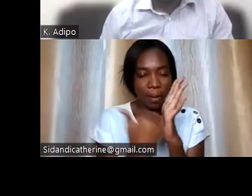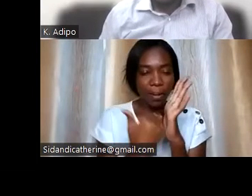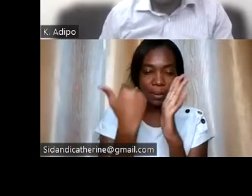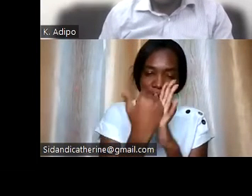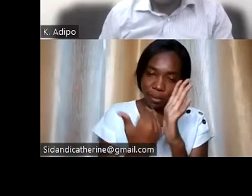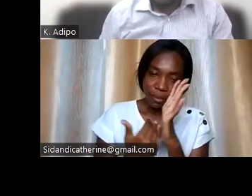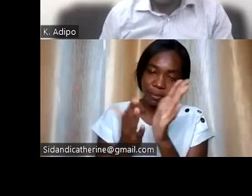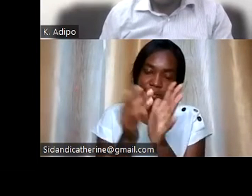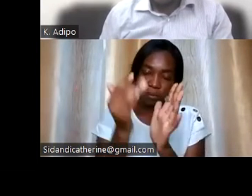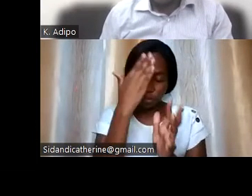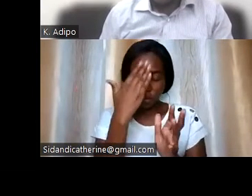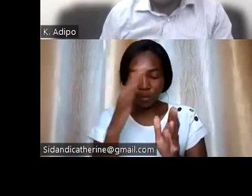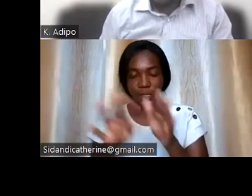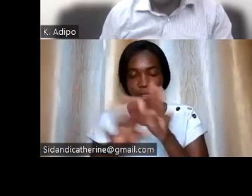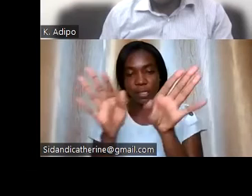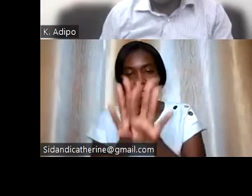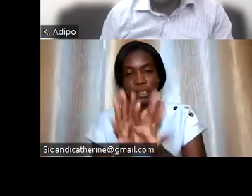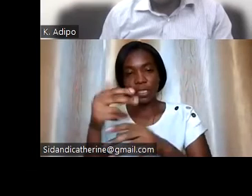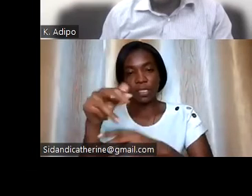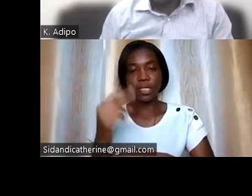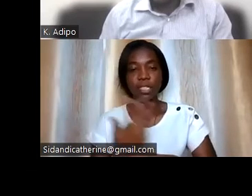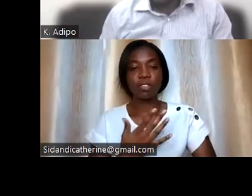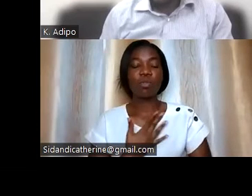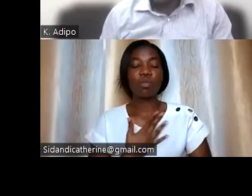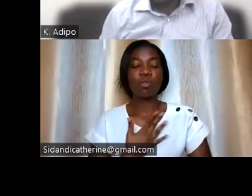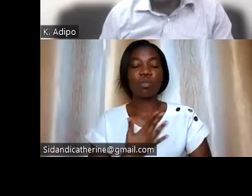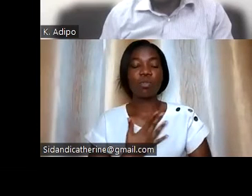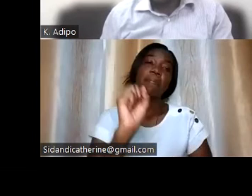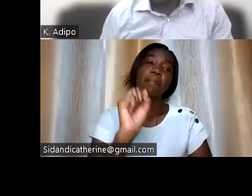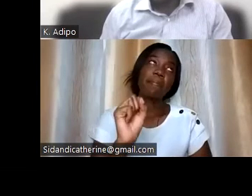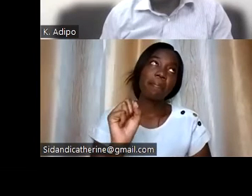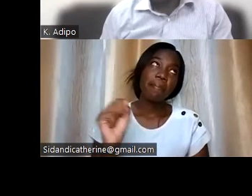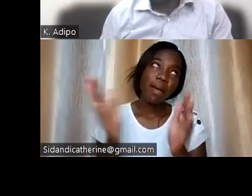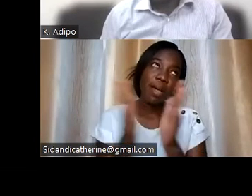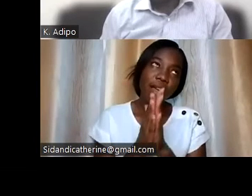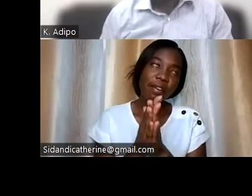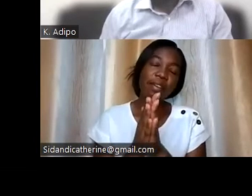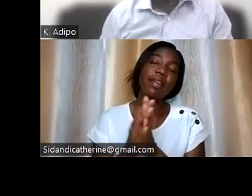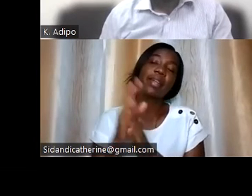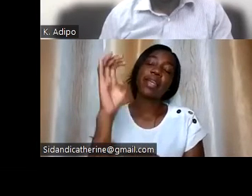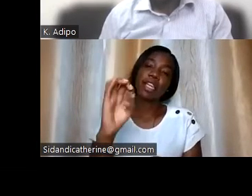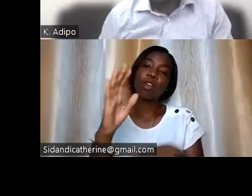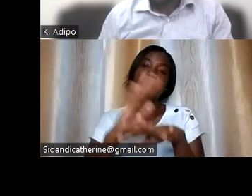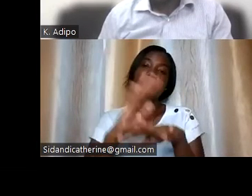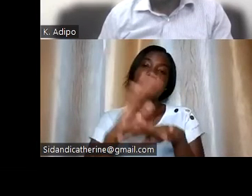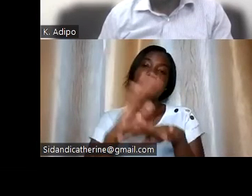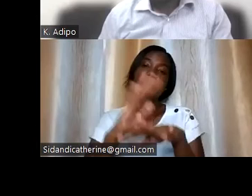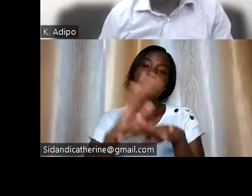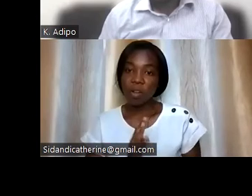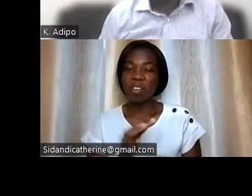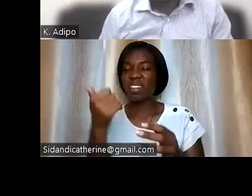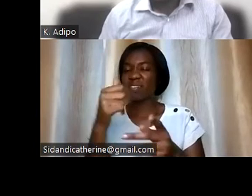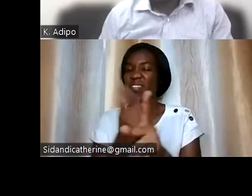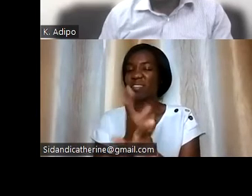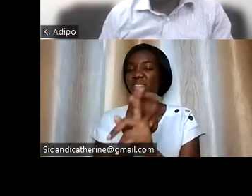everything. HR, we need the M&Es on board. We need the blah, blah, blah on board. But then you don't